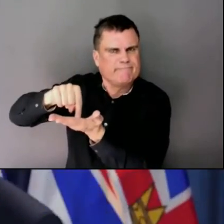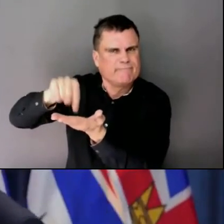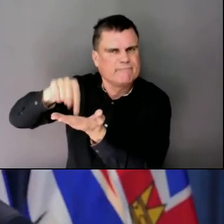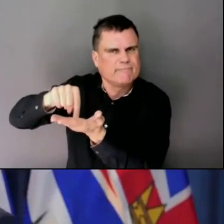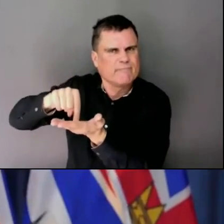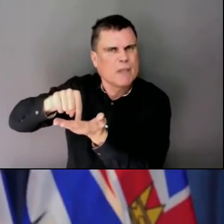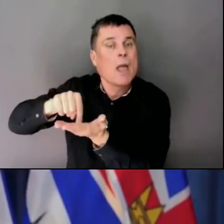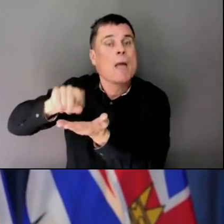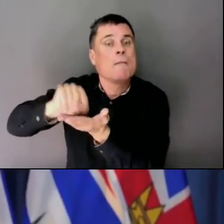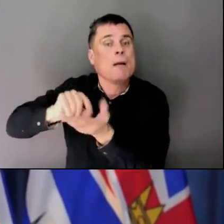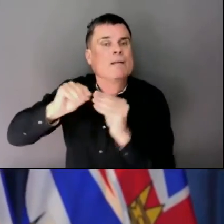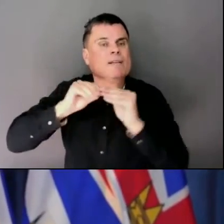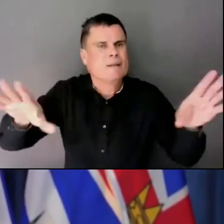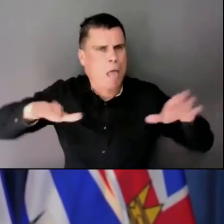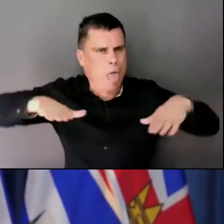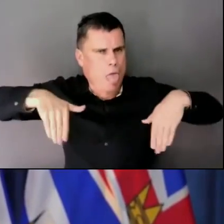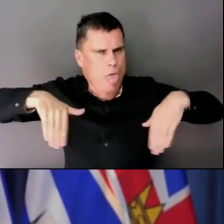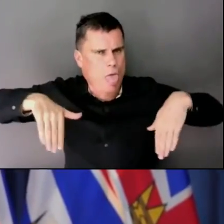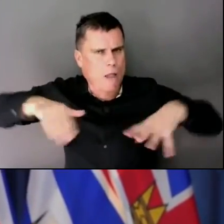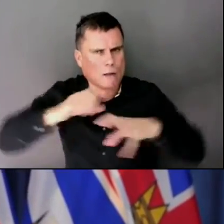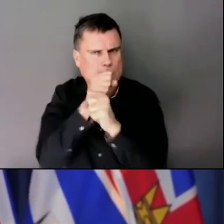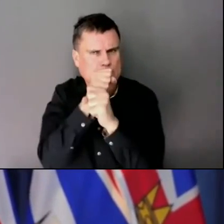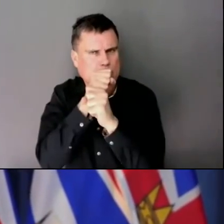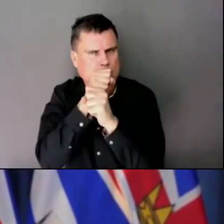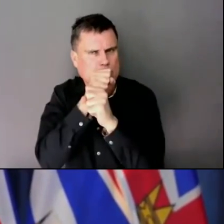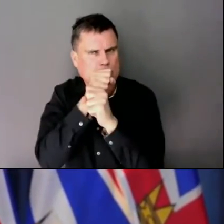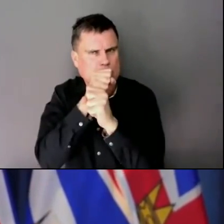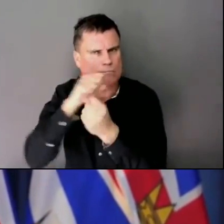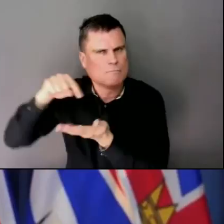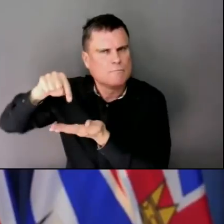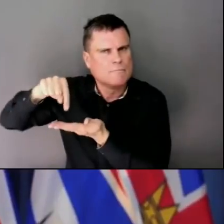it started, when it was completed, its terms of reference and cost.